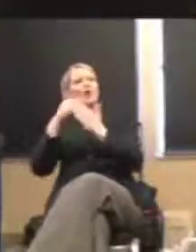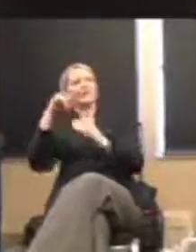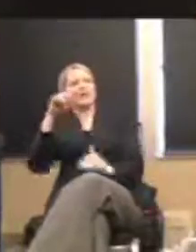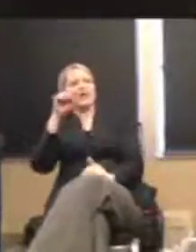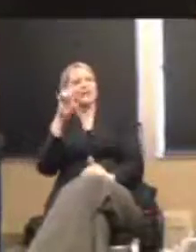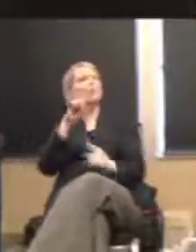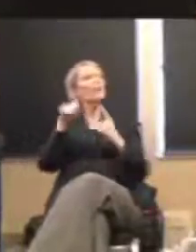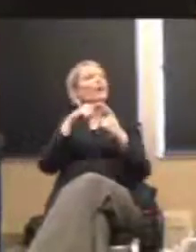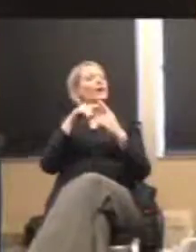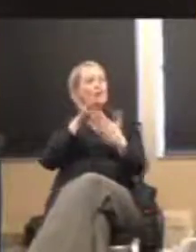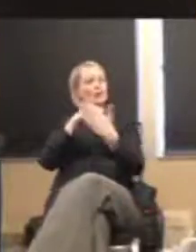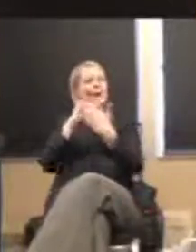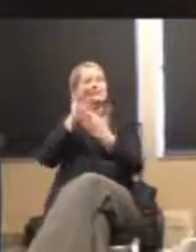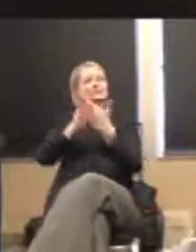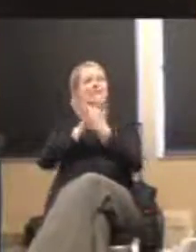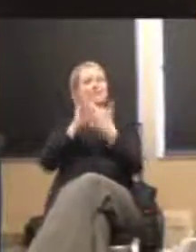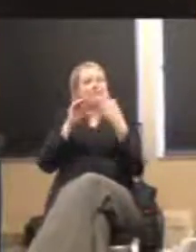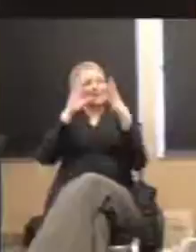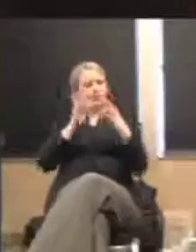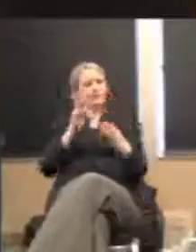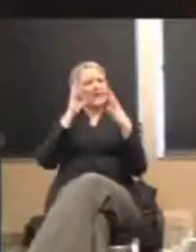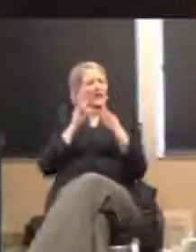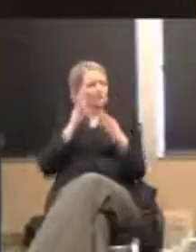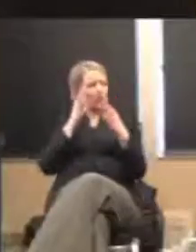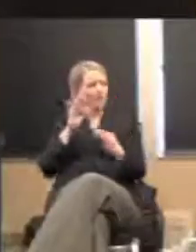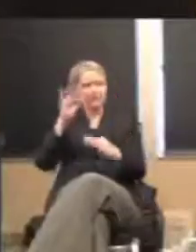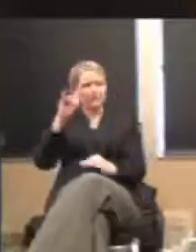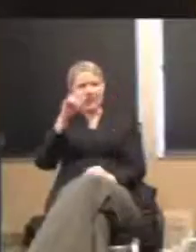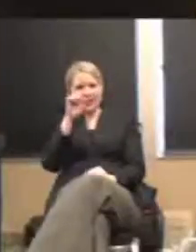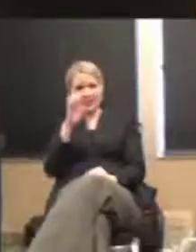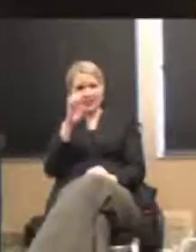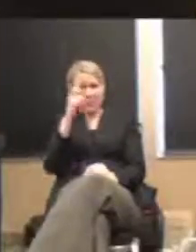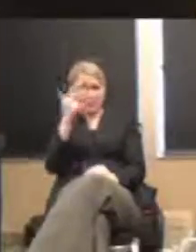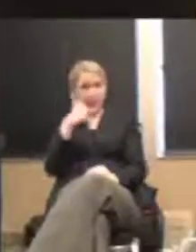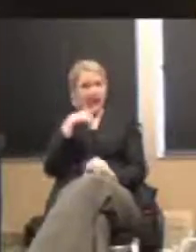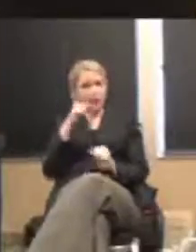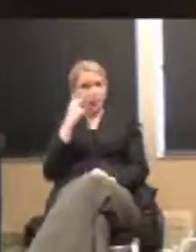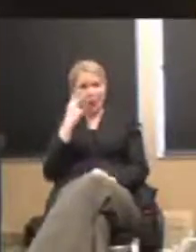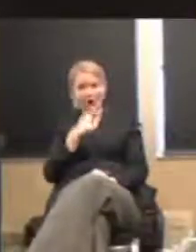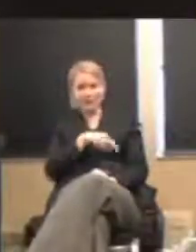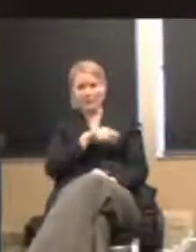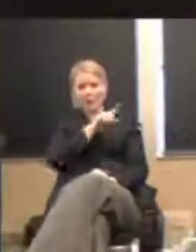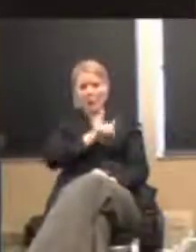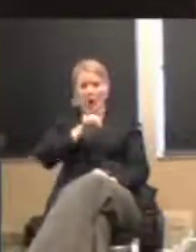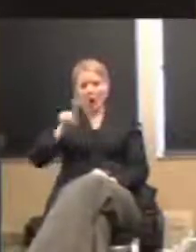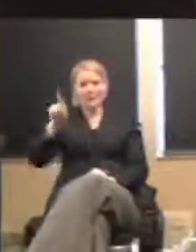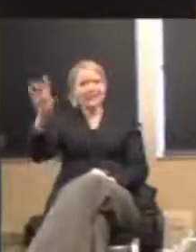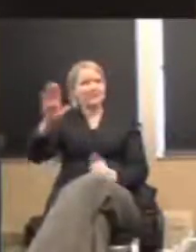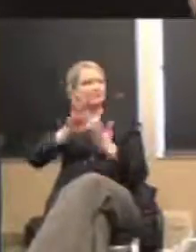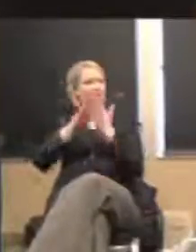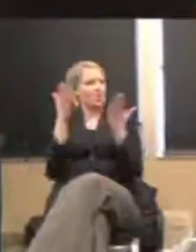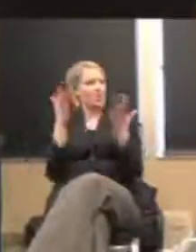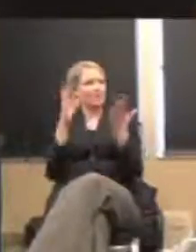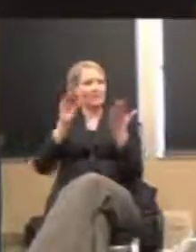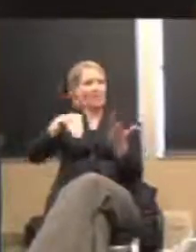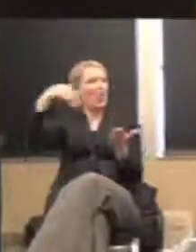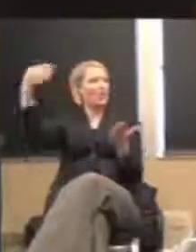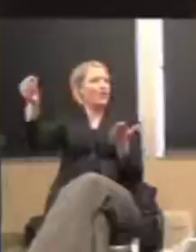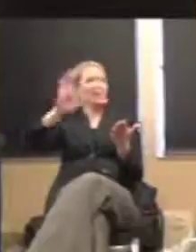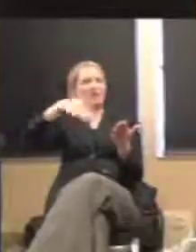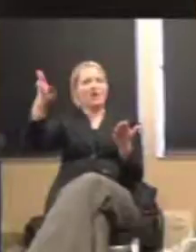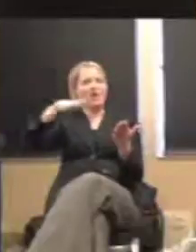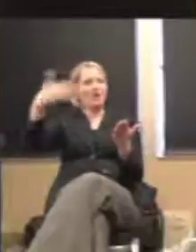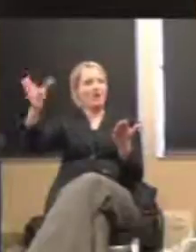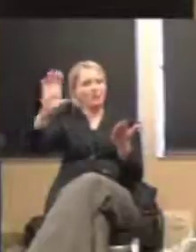which is phase 3, watching him walk to his communication book, open it up, flip the pages, pull out